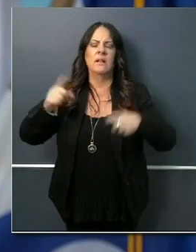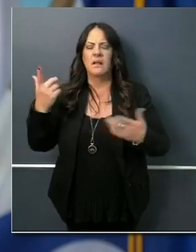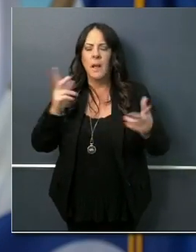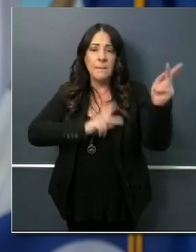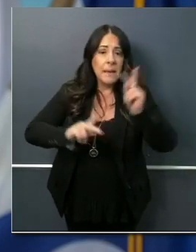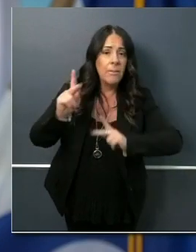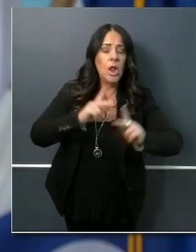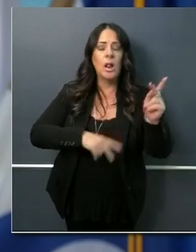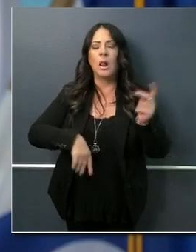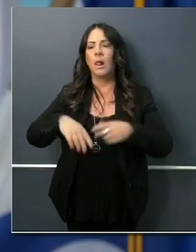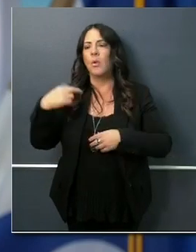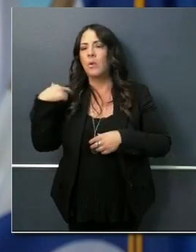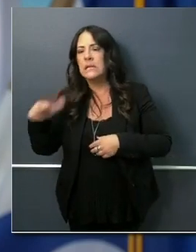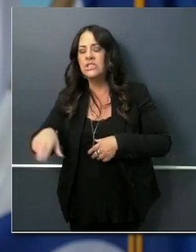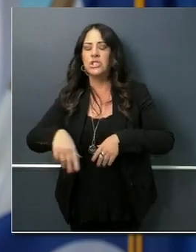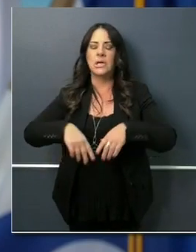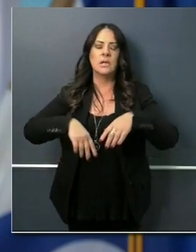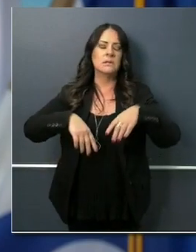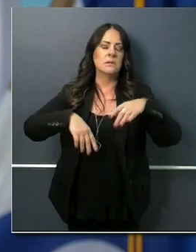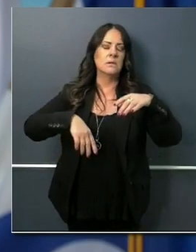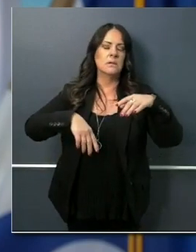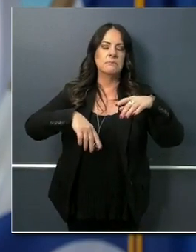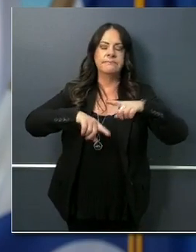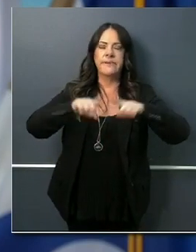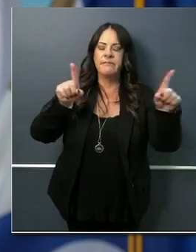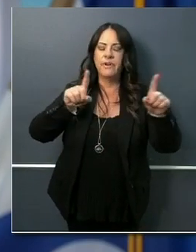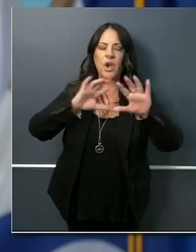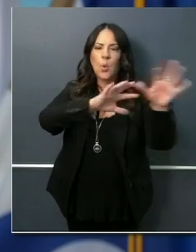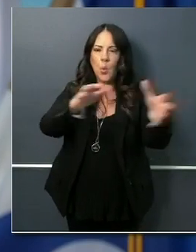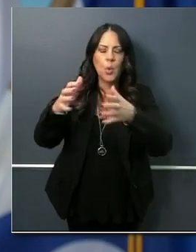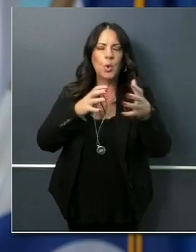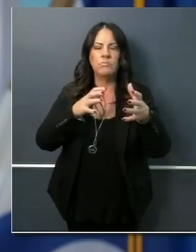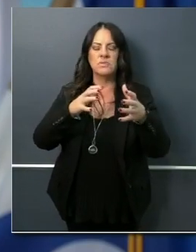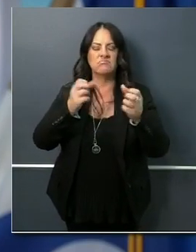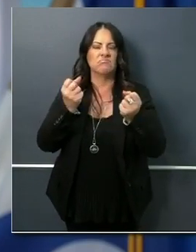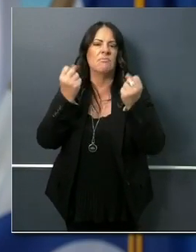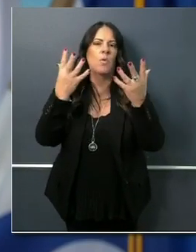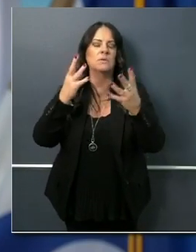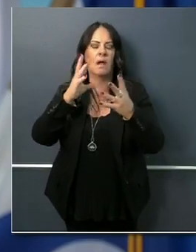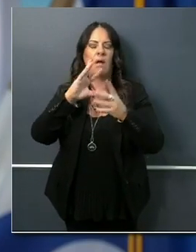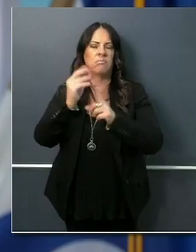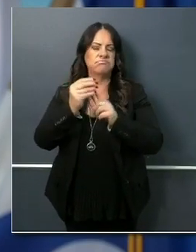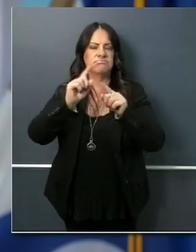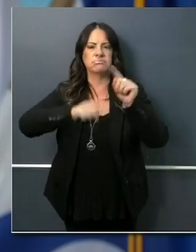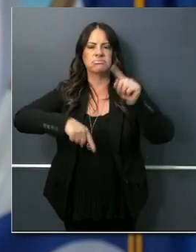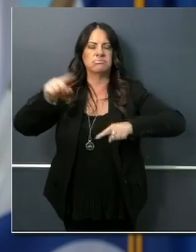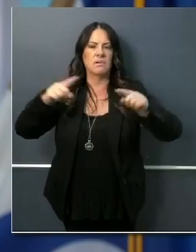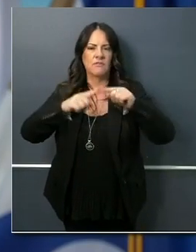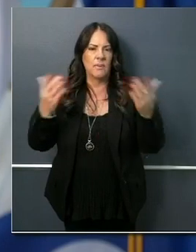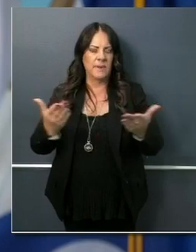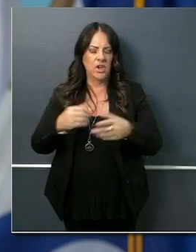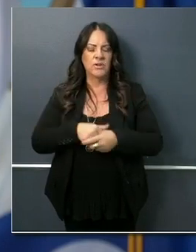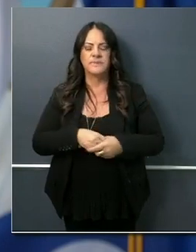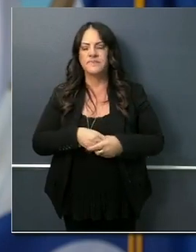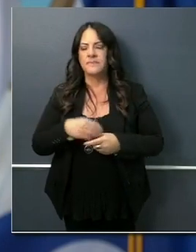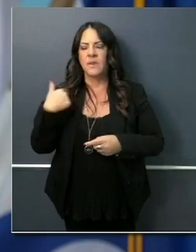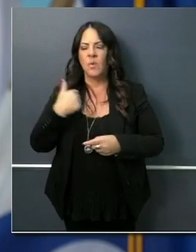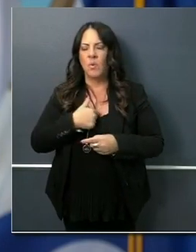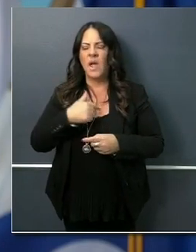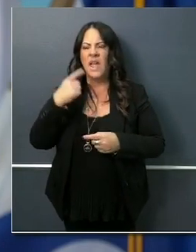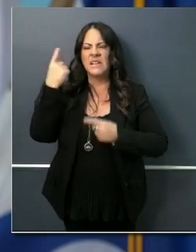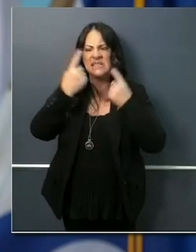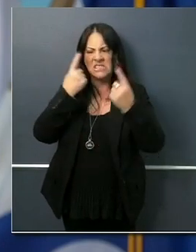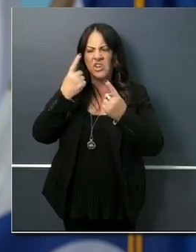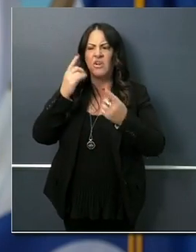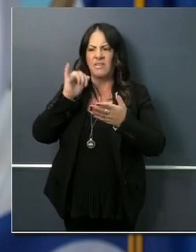geography, without recognizing a bottom-up construct. Localism so often is determinative, and we extend that